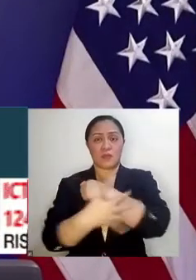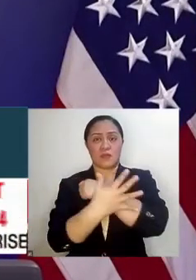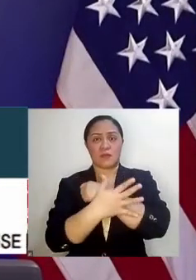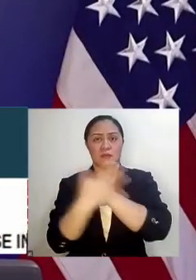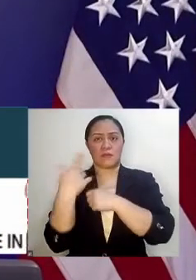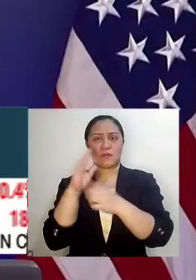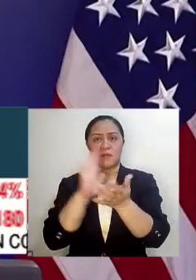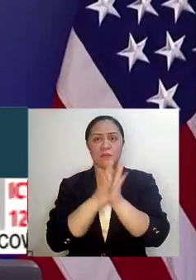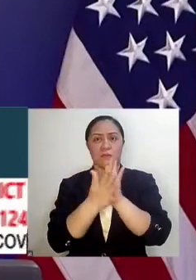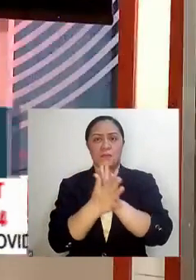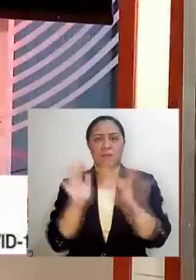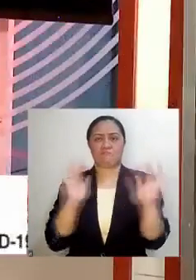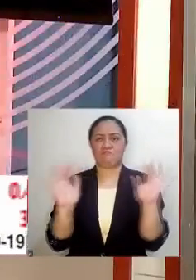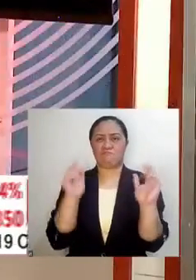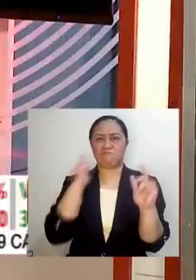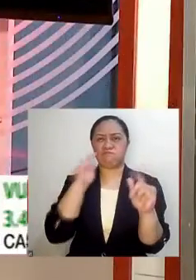Philippines.